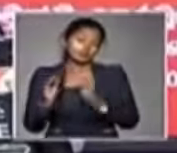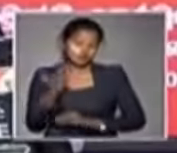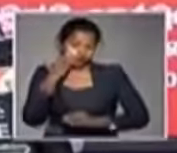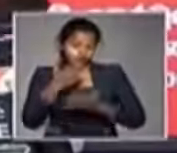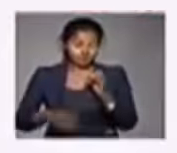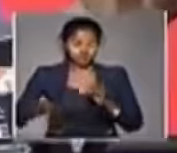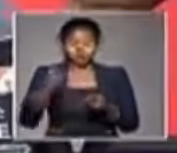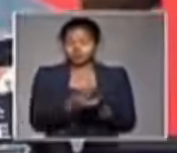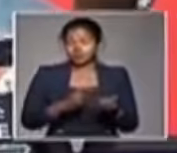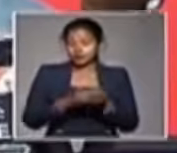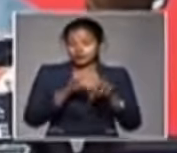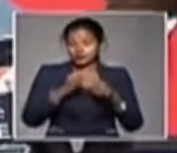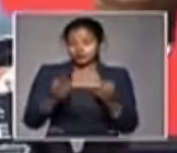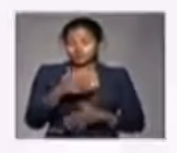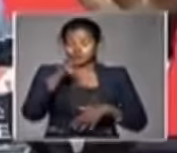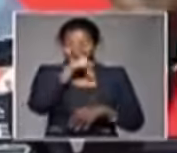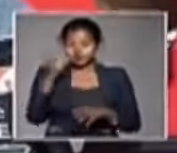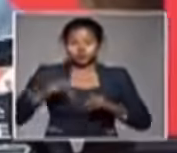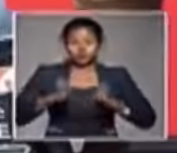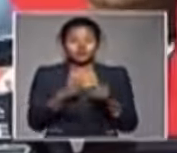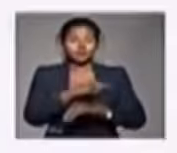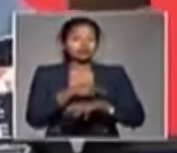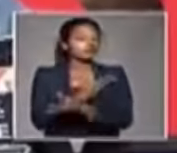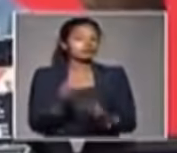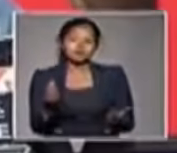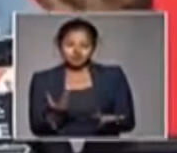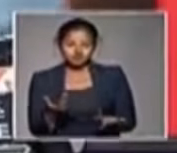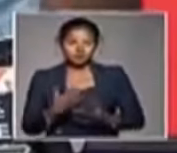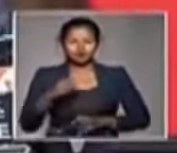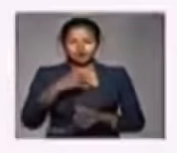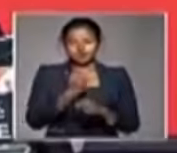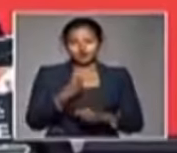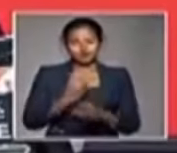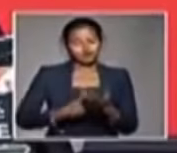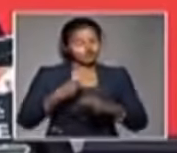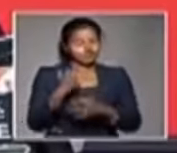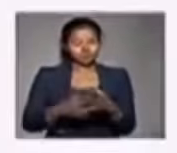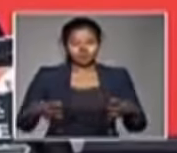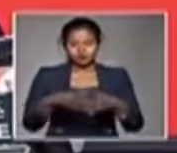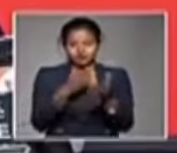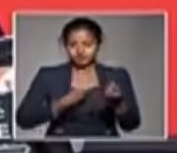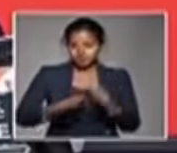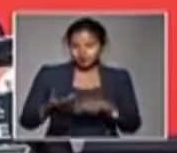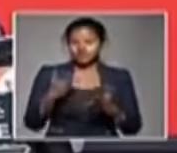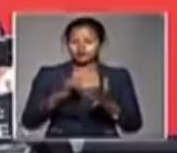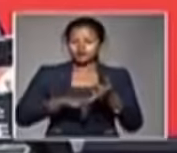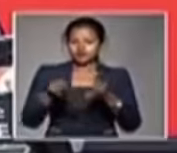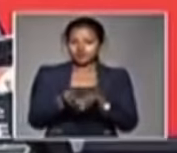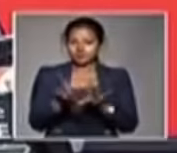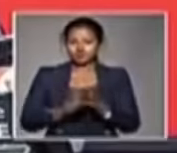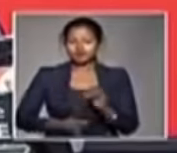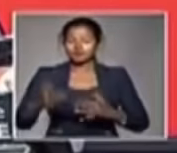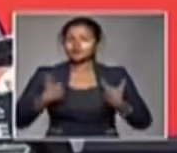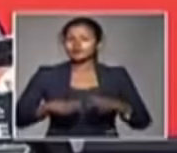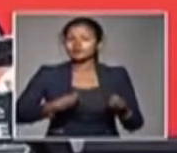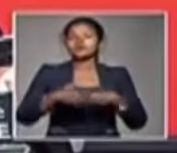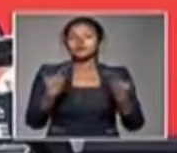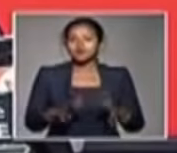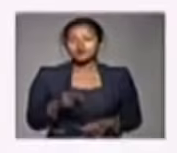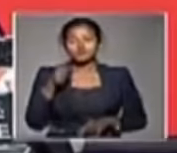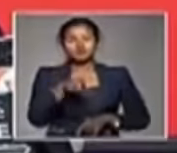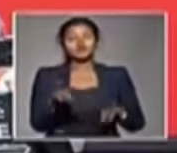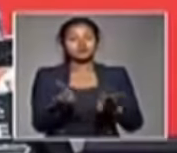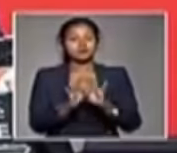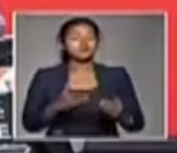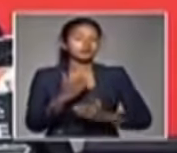on dual citizenship vanished at that time. The party was sold to Sajid and the parliamentary seat to the Rajapaksas. This is what is taking